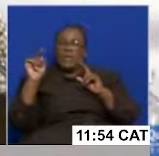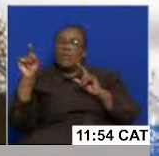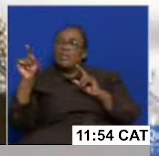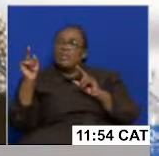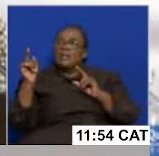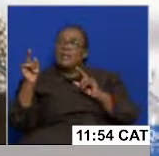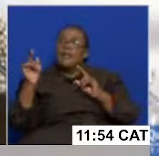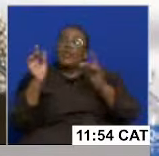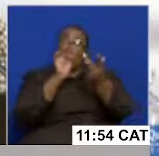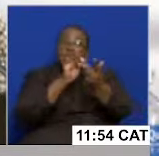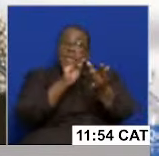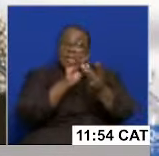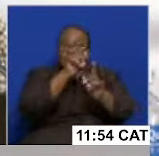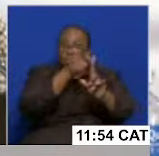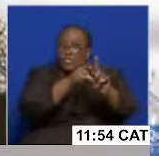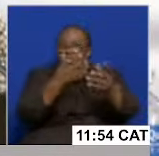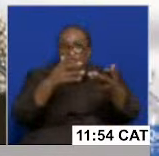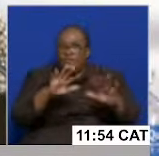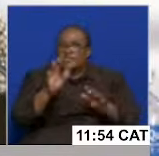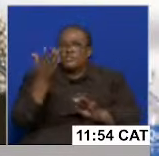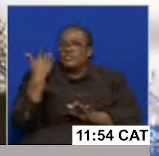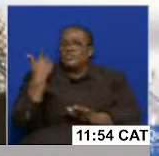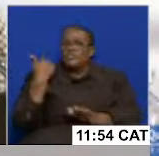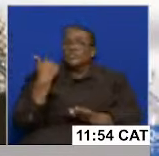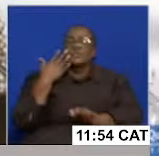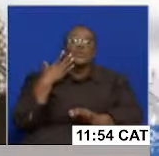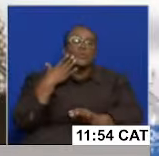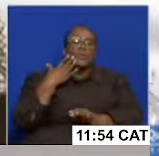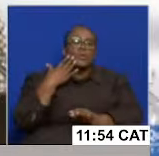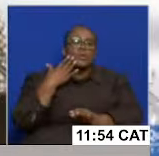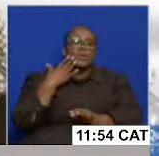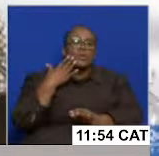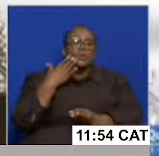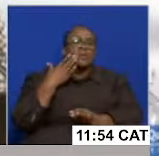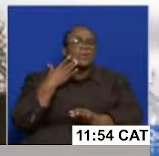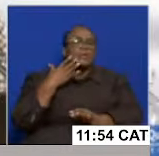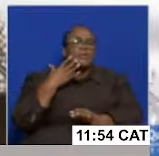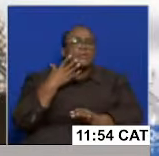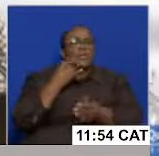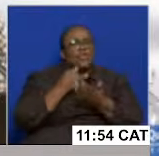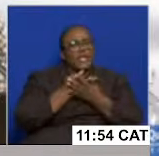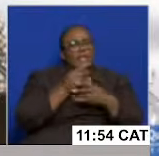stones on the 4th in early February of 2023?